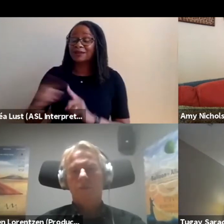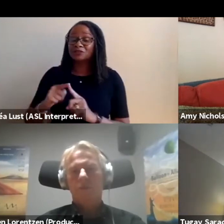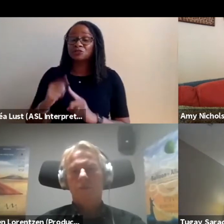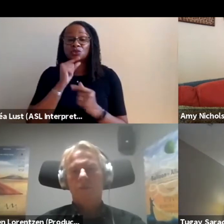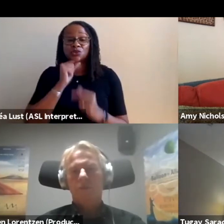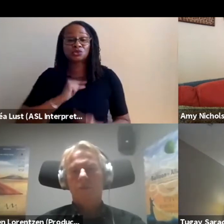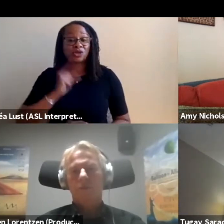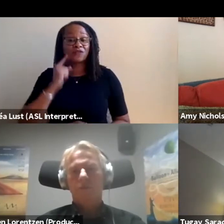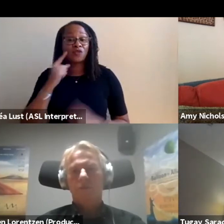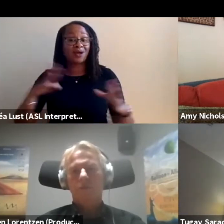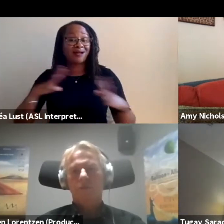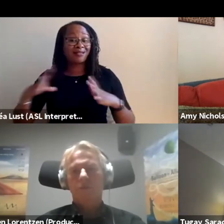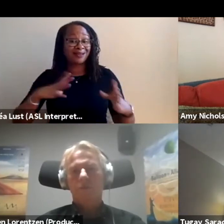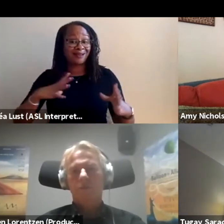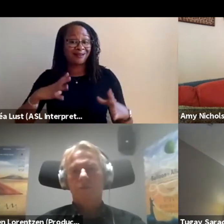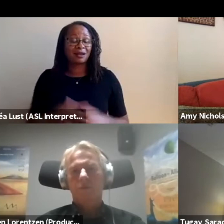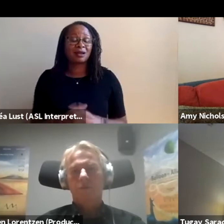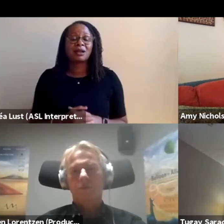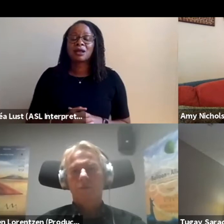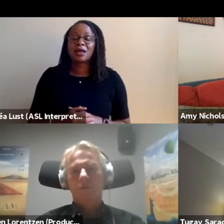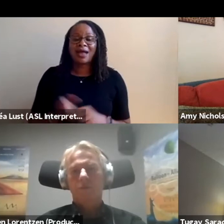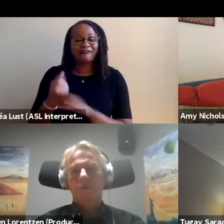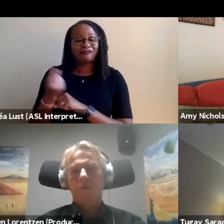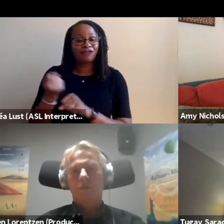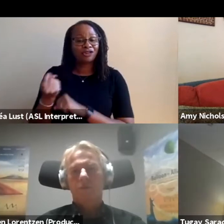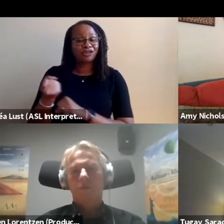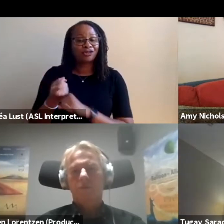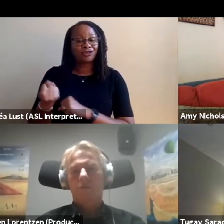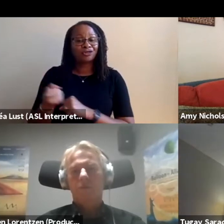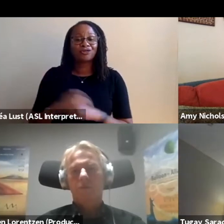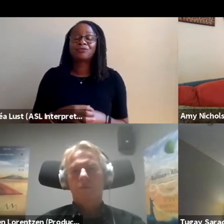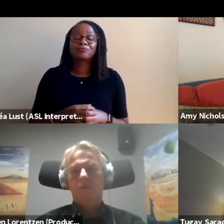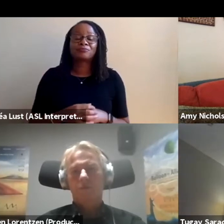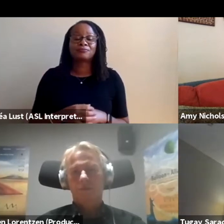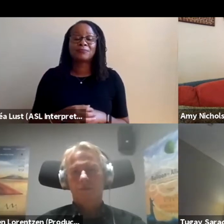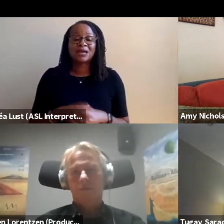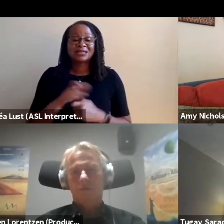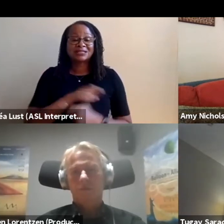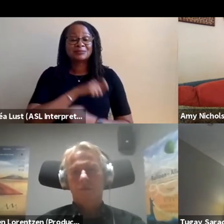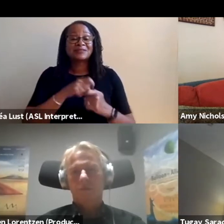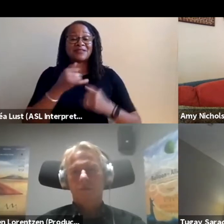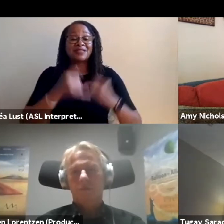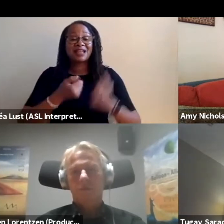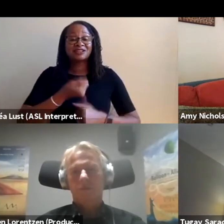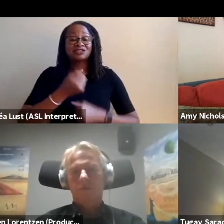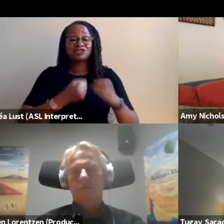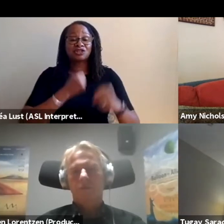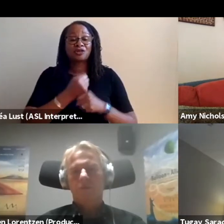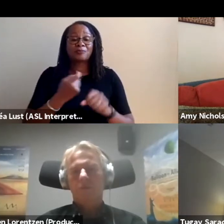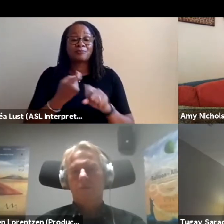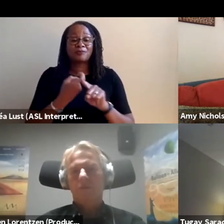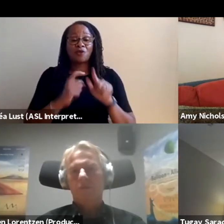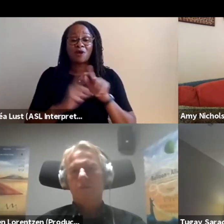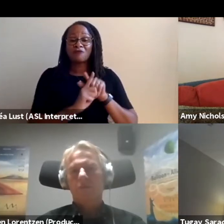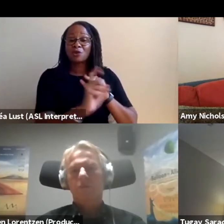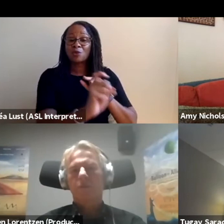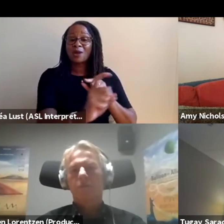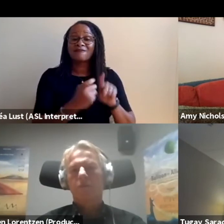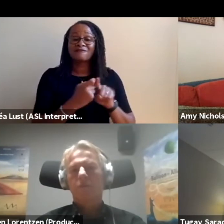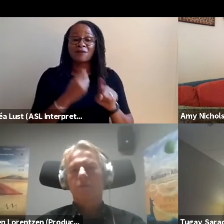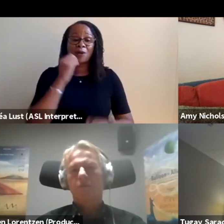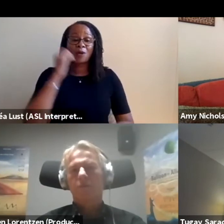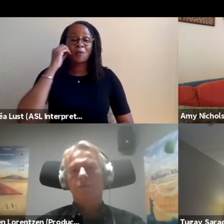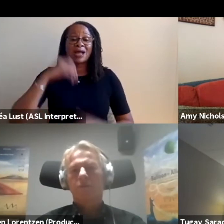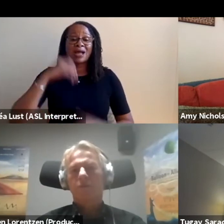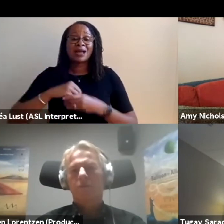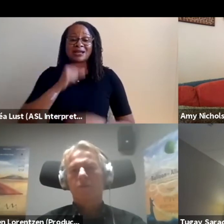I realized, and especially in the last years before I ran away from home, that in Turkey,